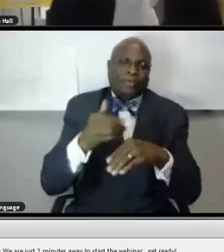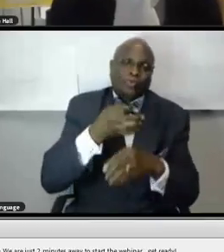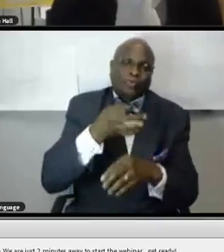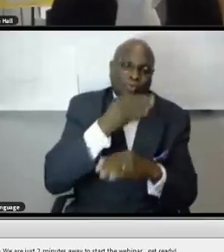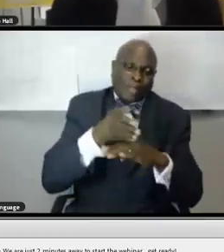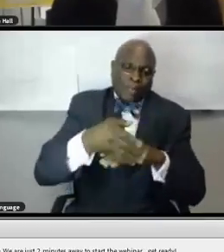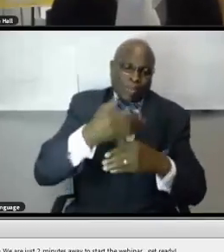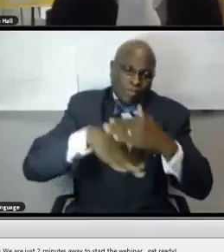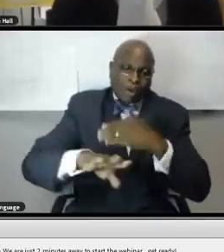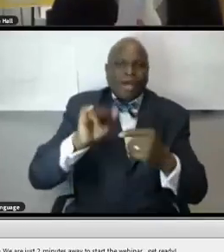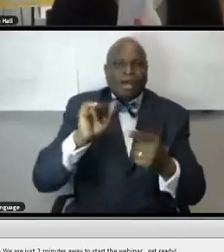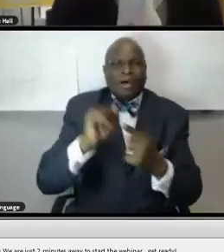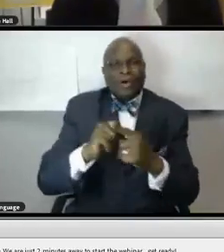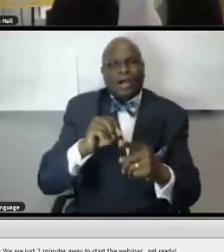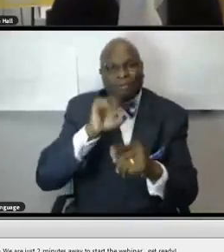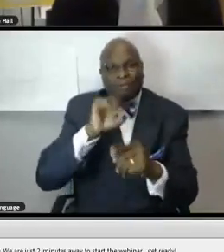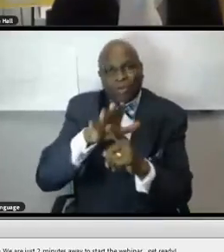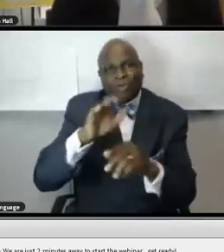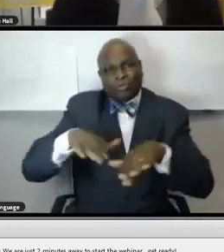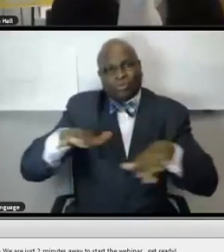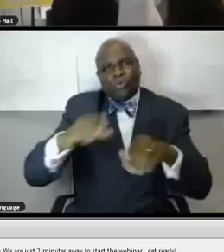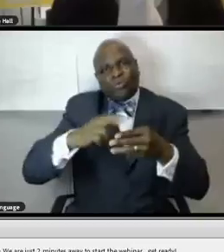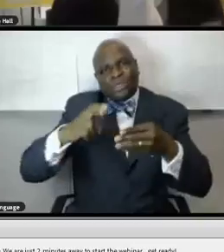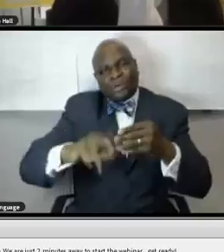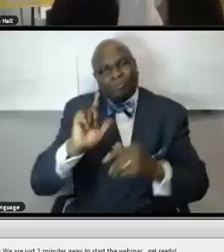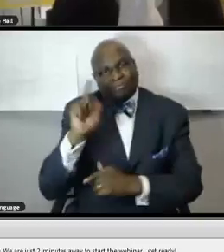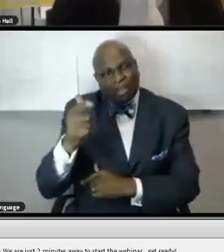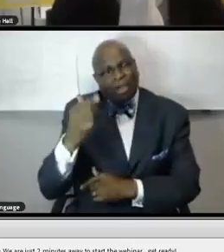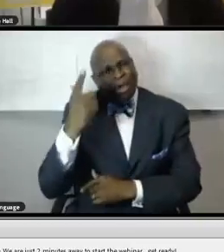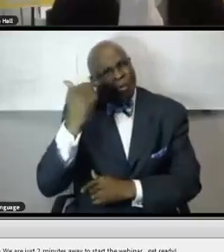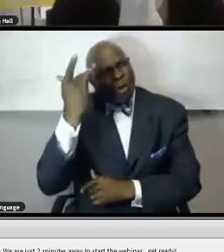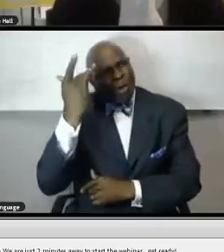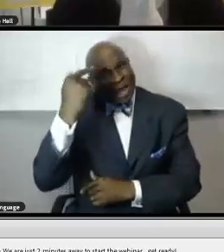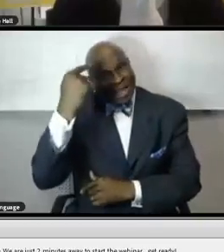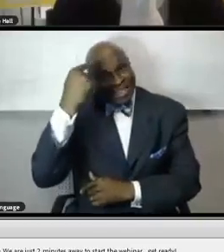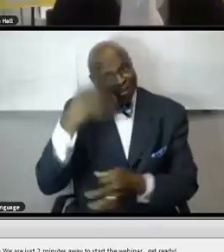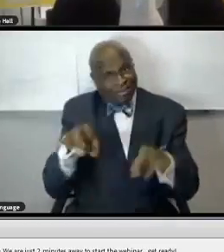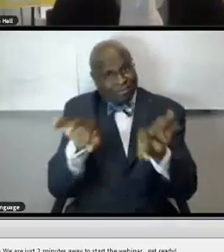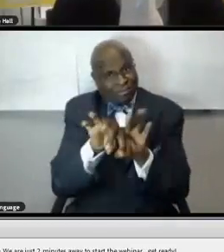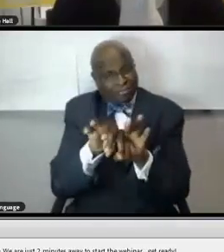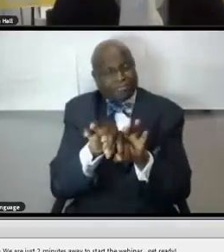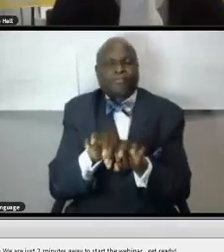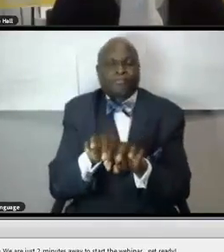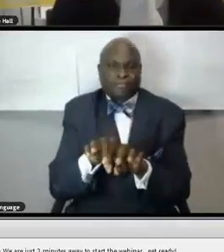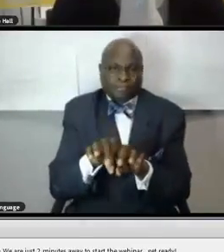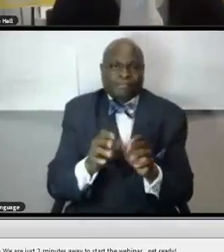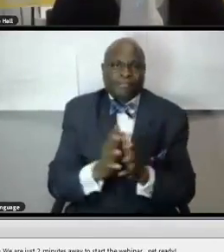raise school outcomes years later. Why I think this is important